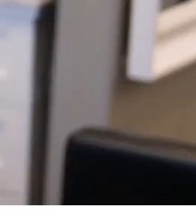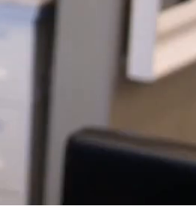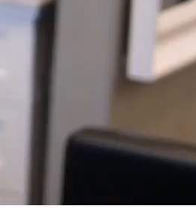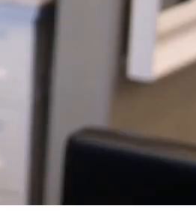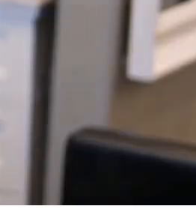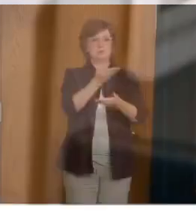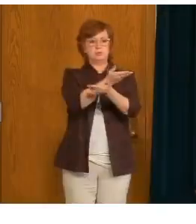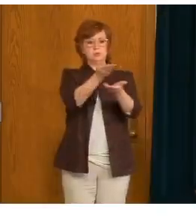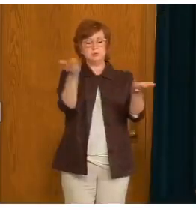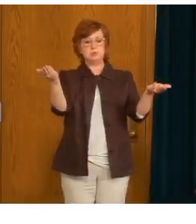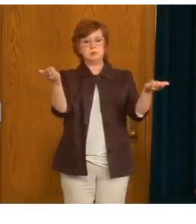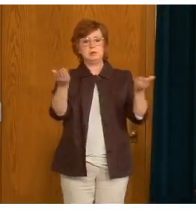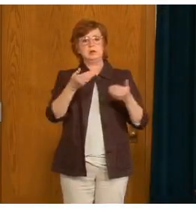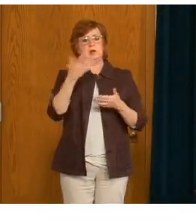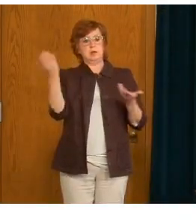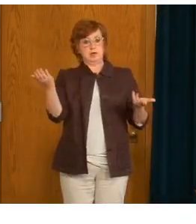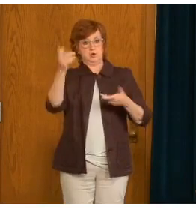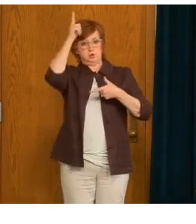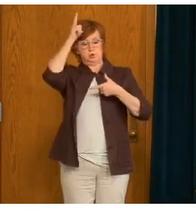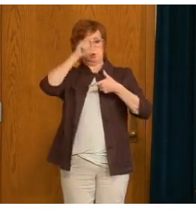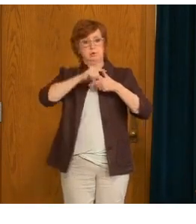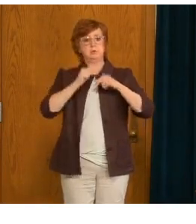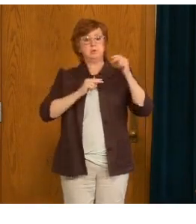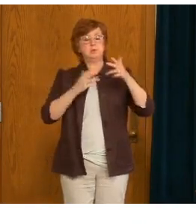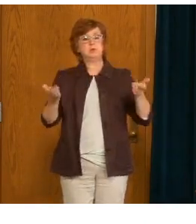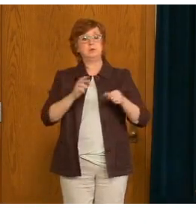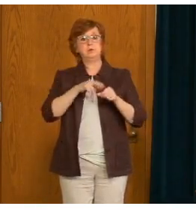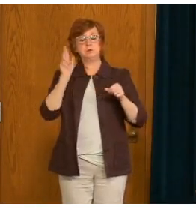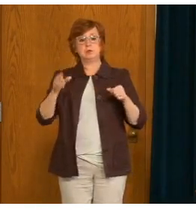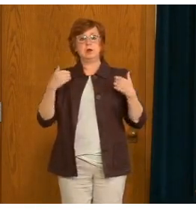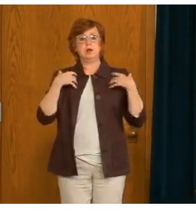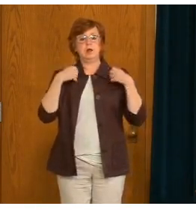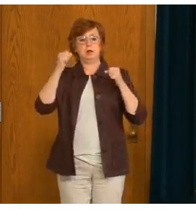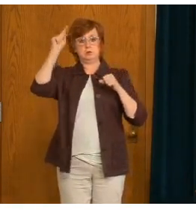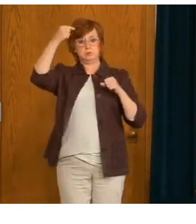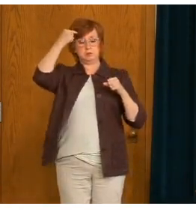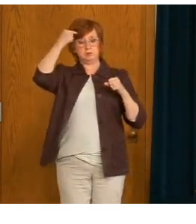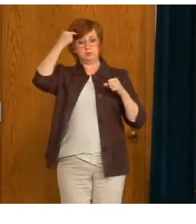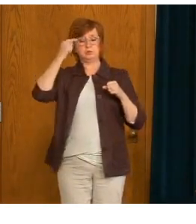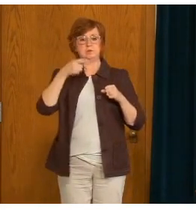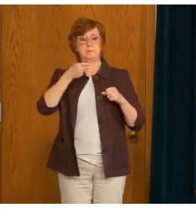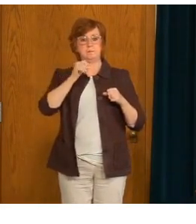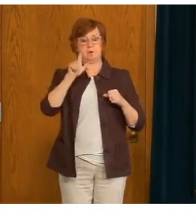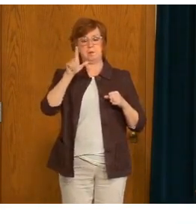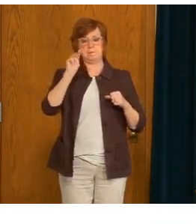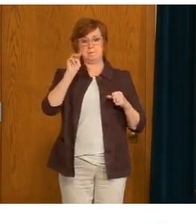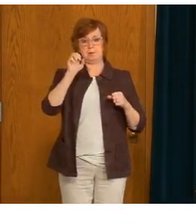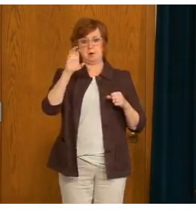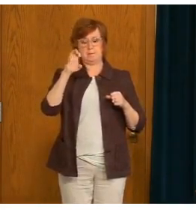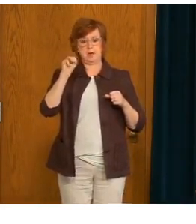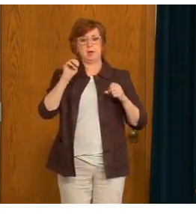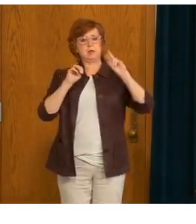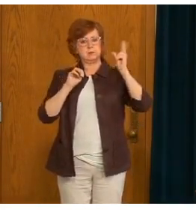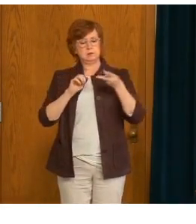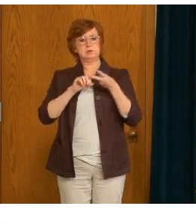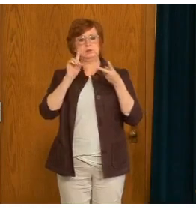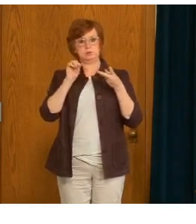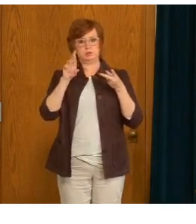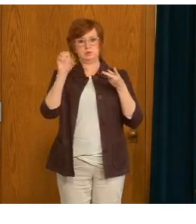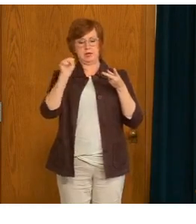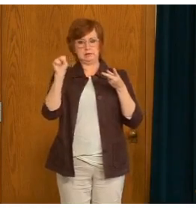Getting the COVID-19 vaccine. We'll have Health Minister Paul Merriman, Saskatchewan's Chief Medical Health Officer